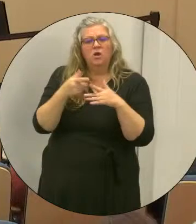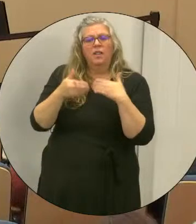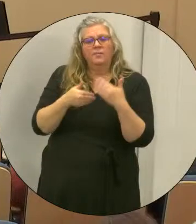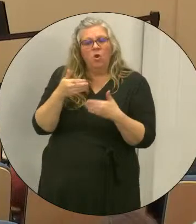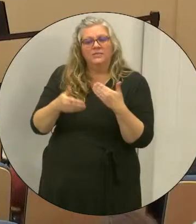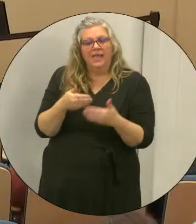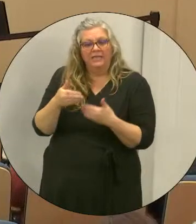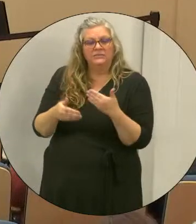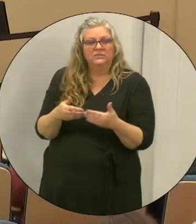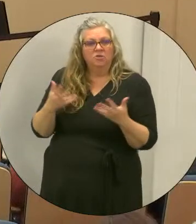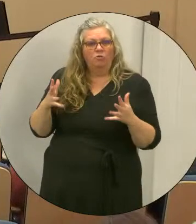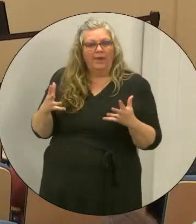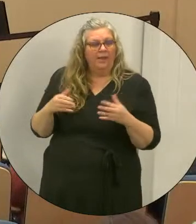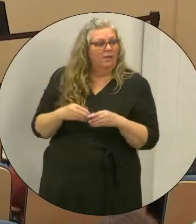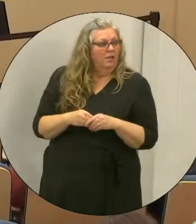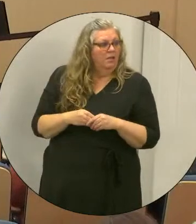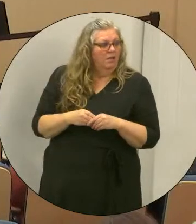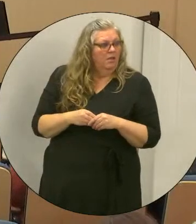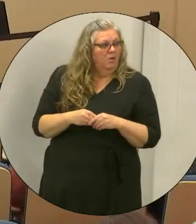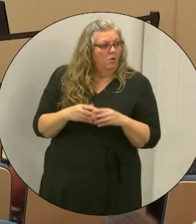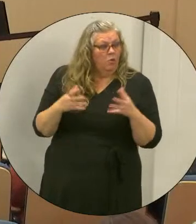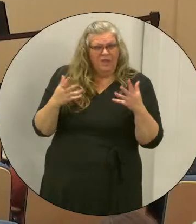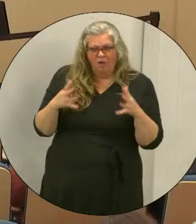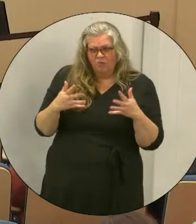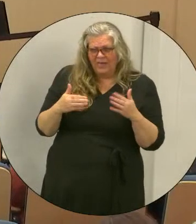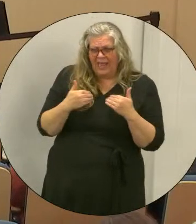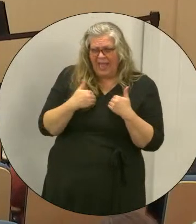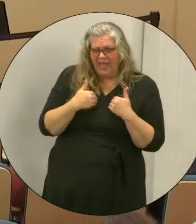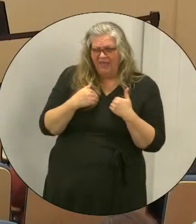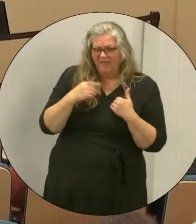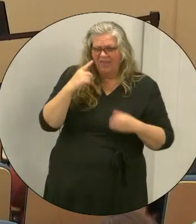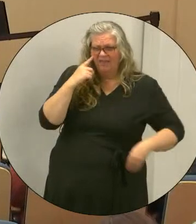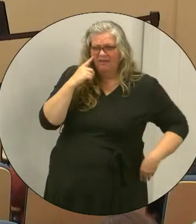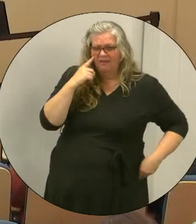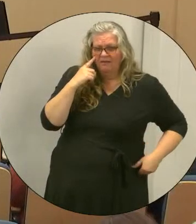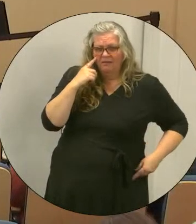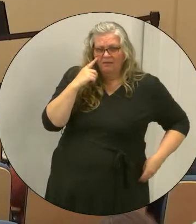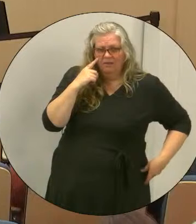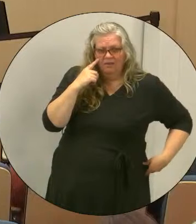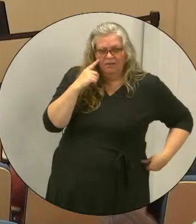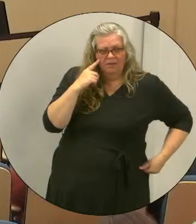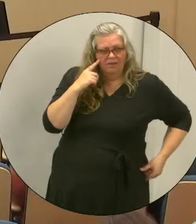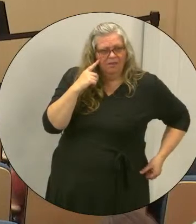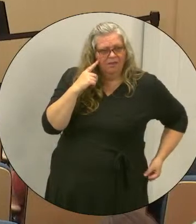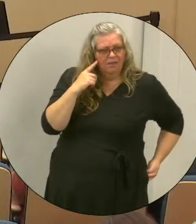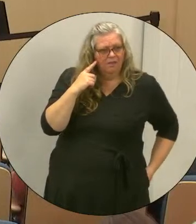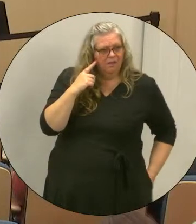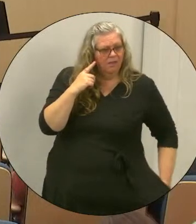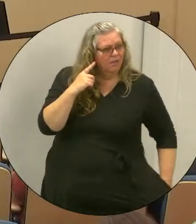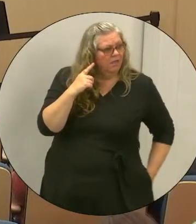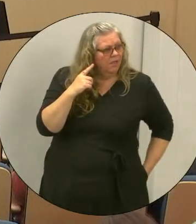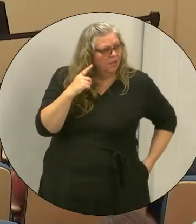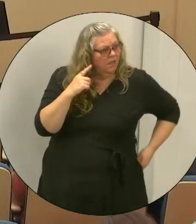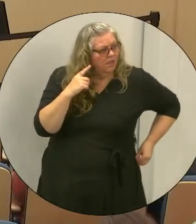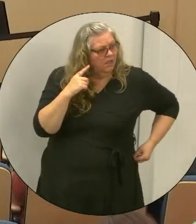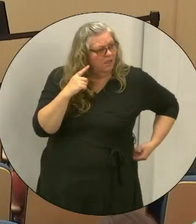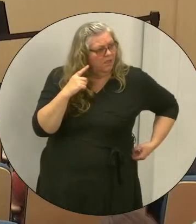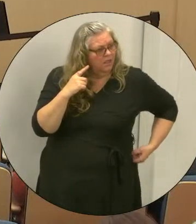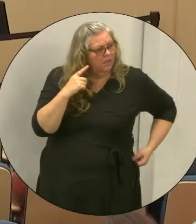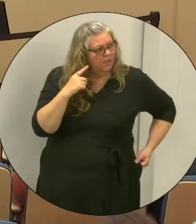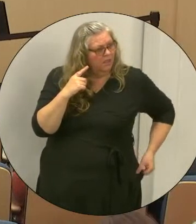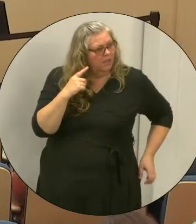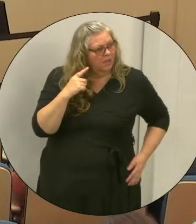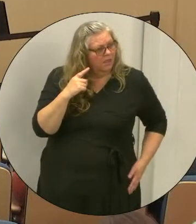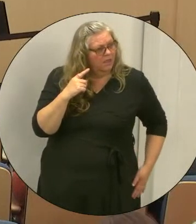already, and we already have, I believe, I'm not sure, and I don't want to go into something that's not agenda-sized, but depending